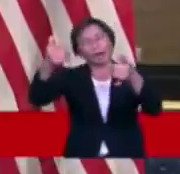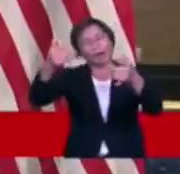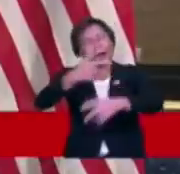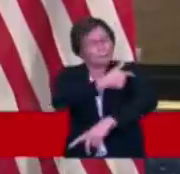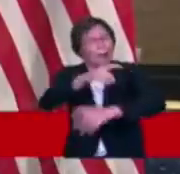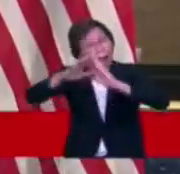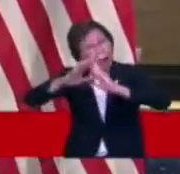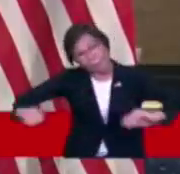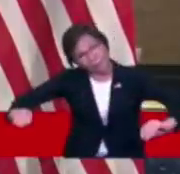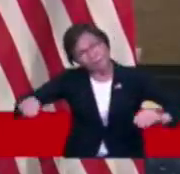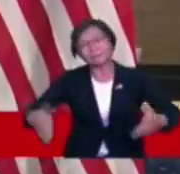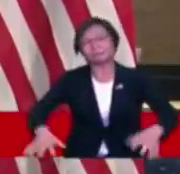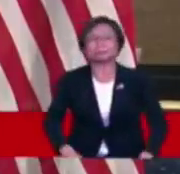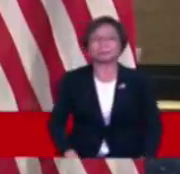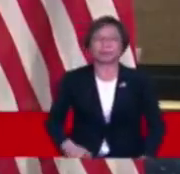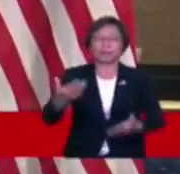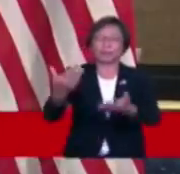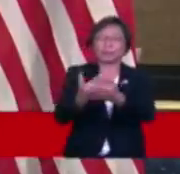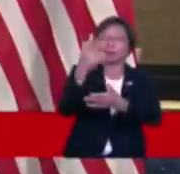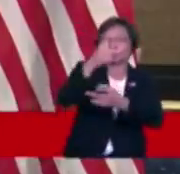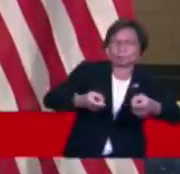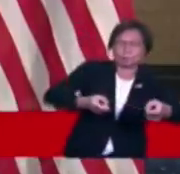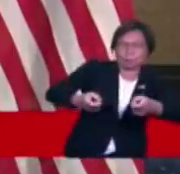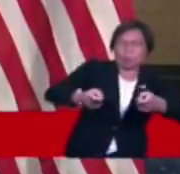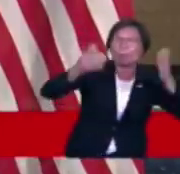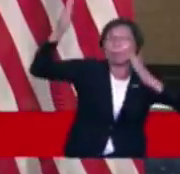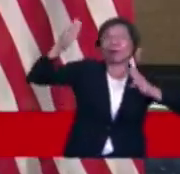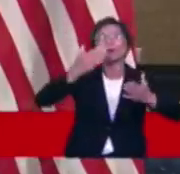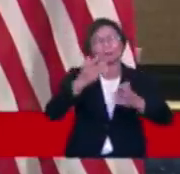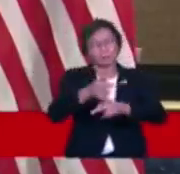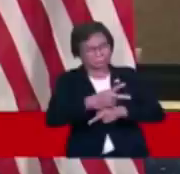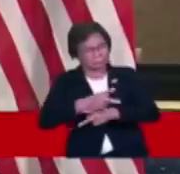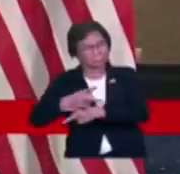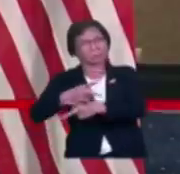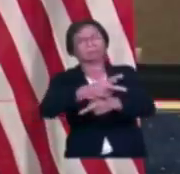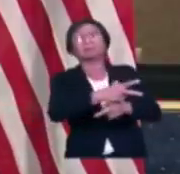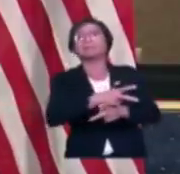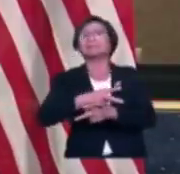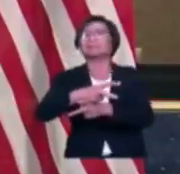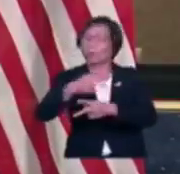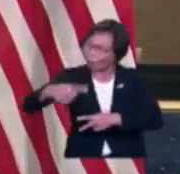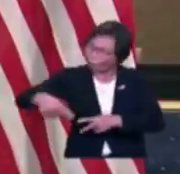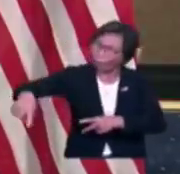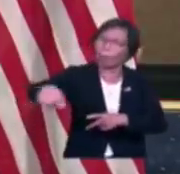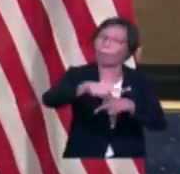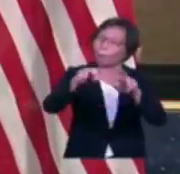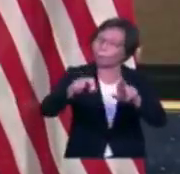which takes over the administration of this country, will take a good care of all of